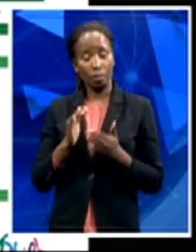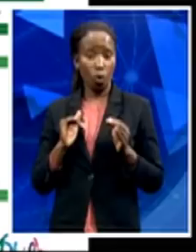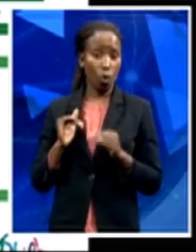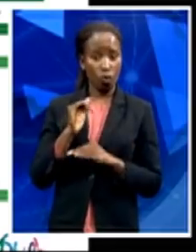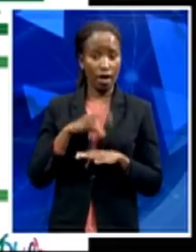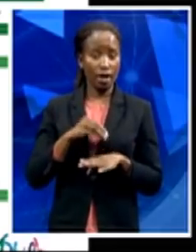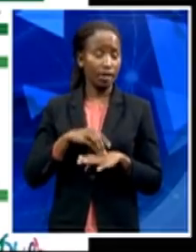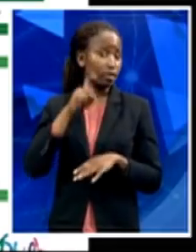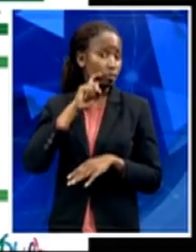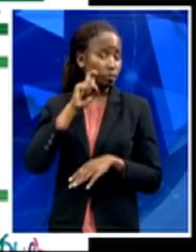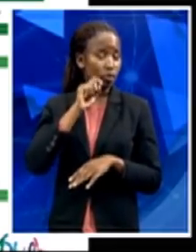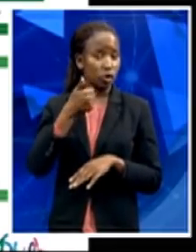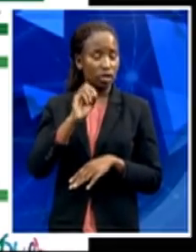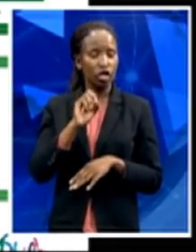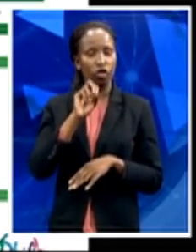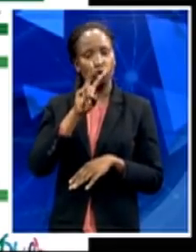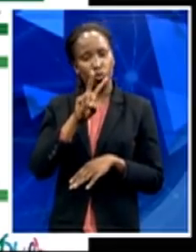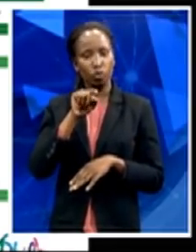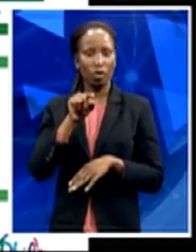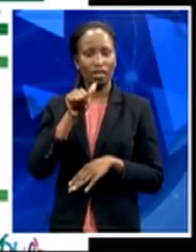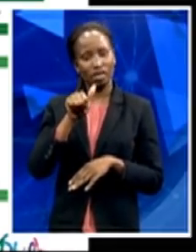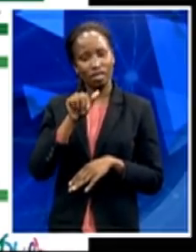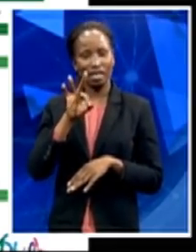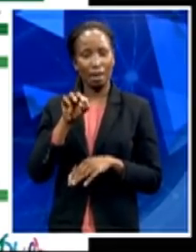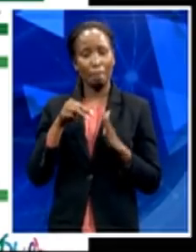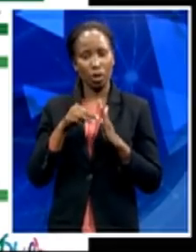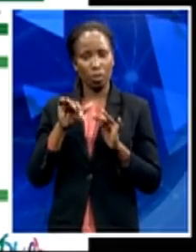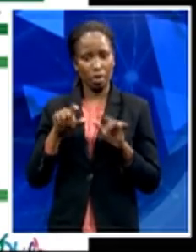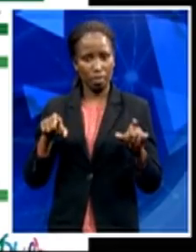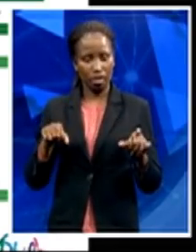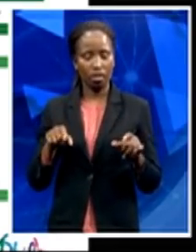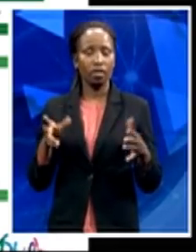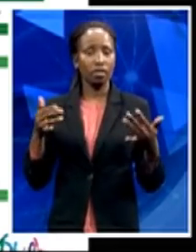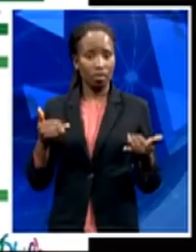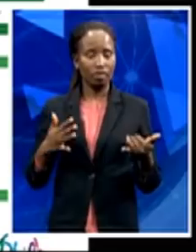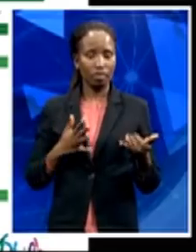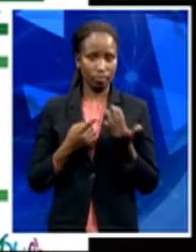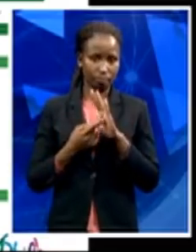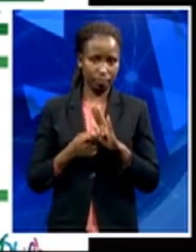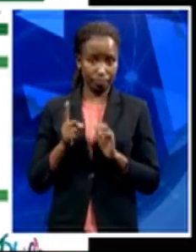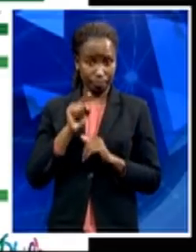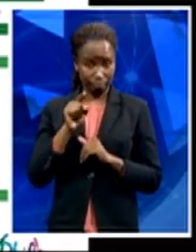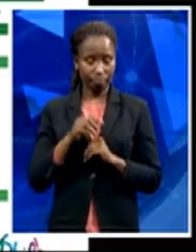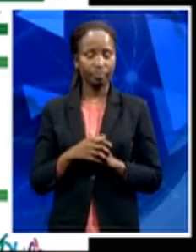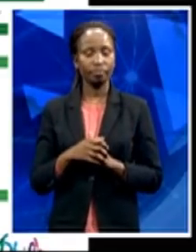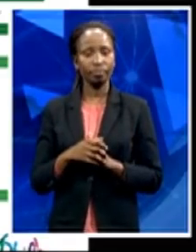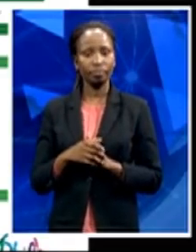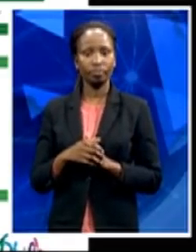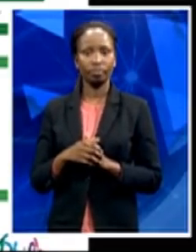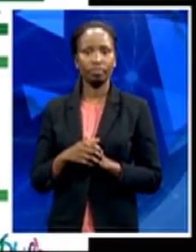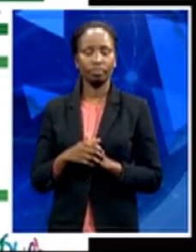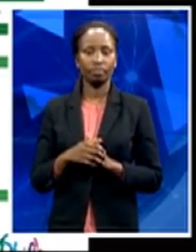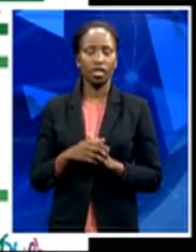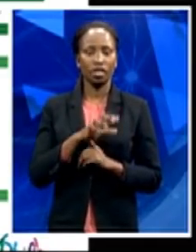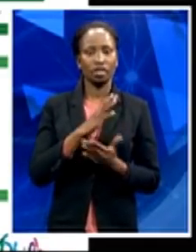2.623 million people. And then what you want to demonstrate in this is that we've got provinces that have shown a